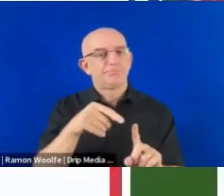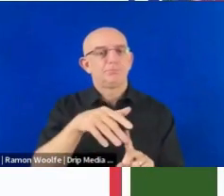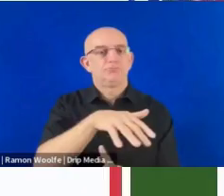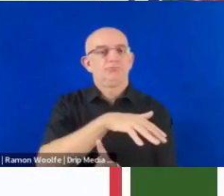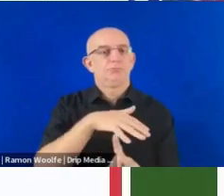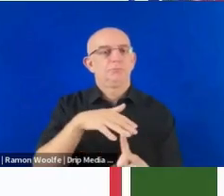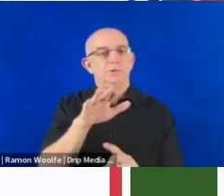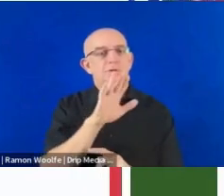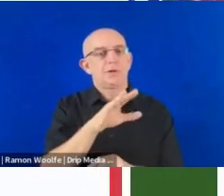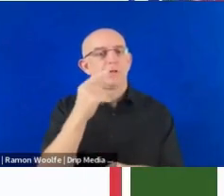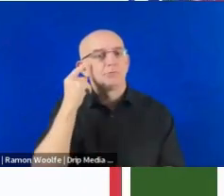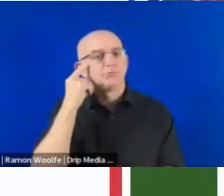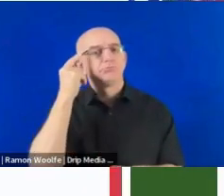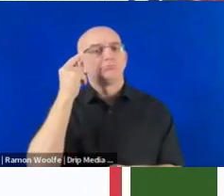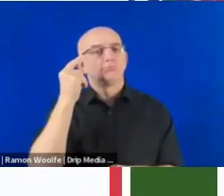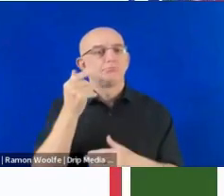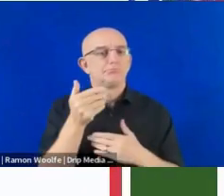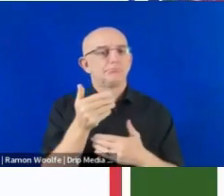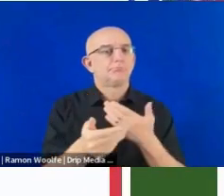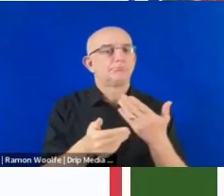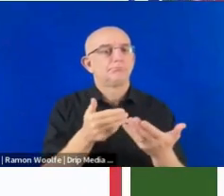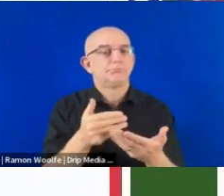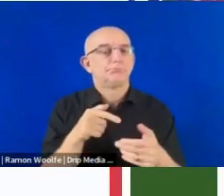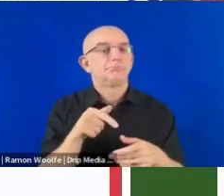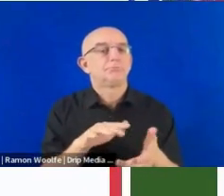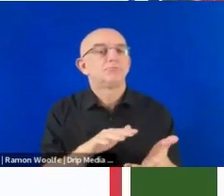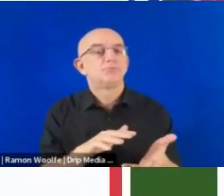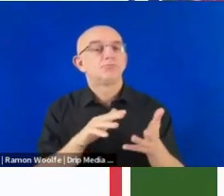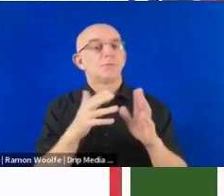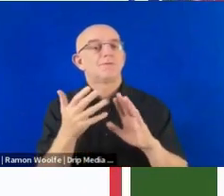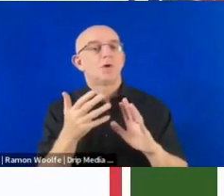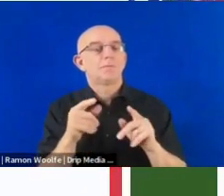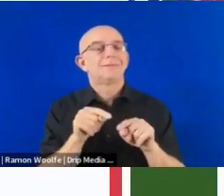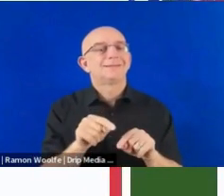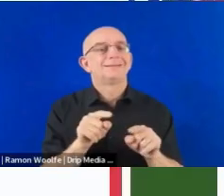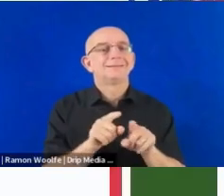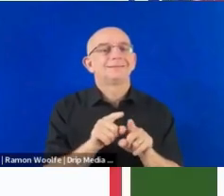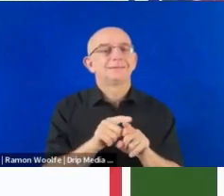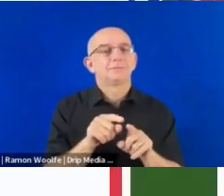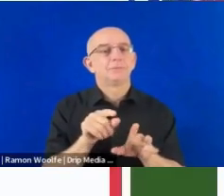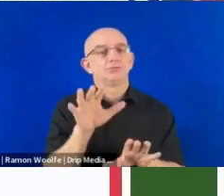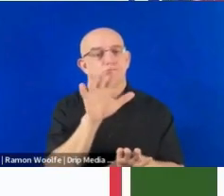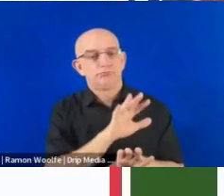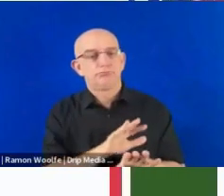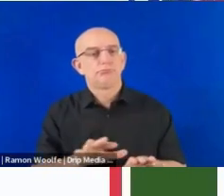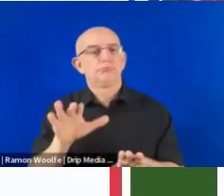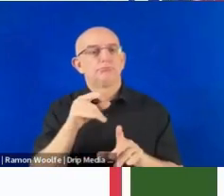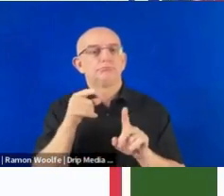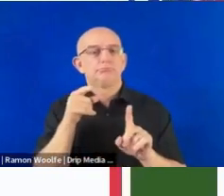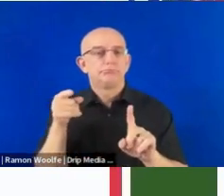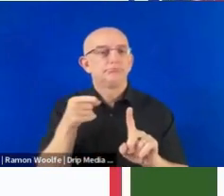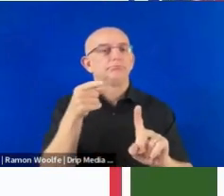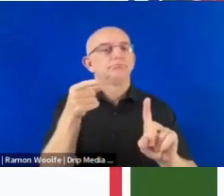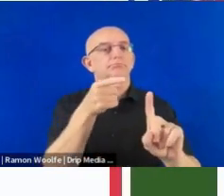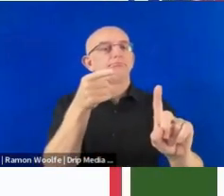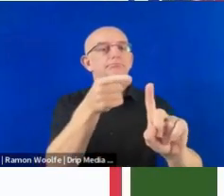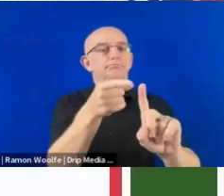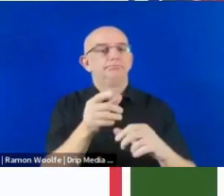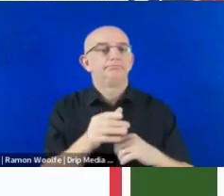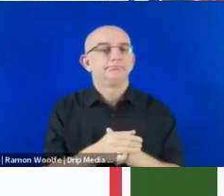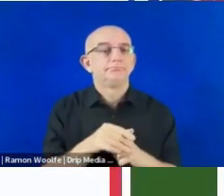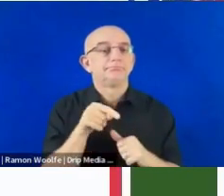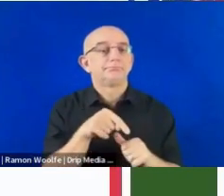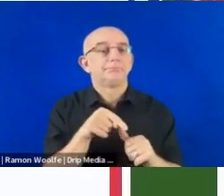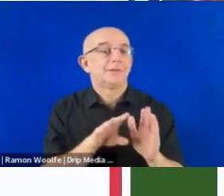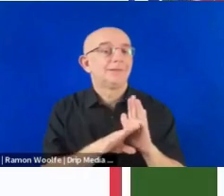initiative. So Transform has a regional orientation. It was developed by African and